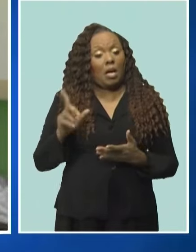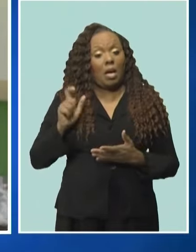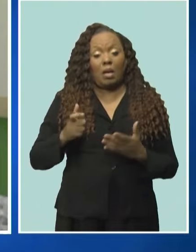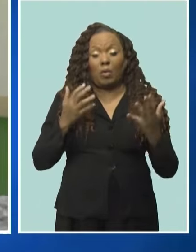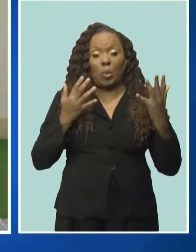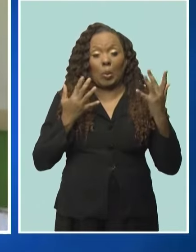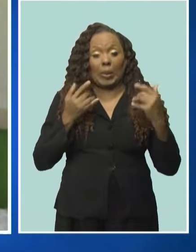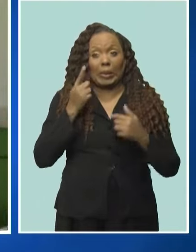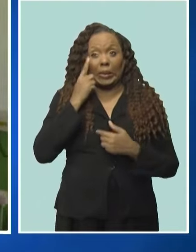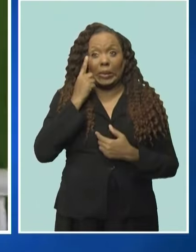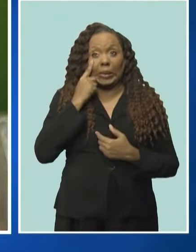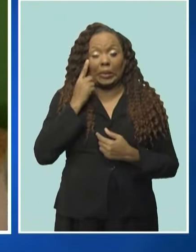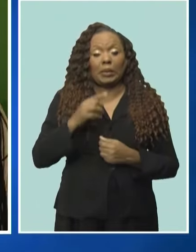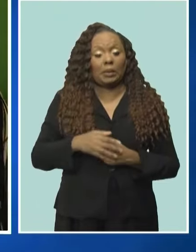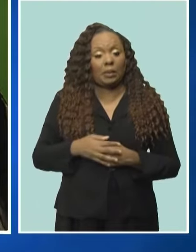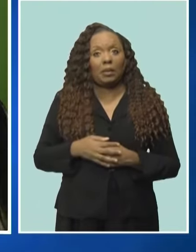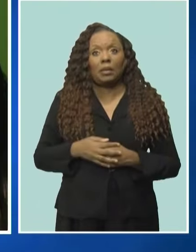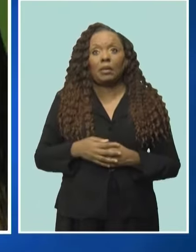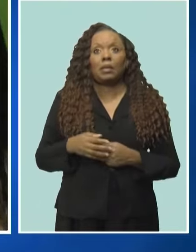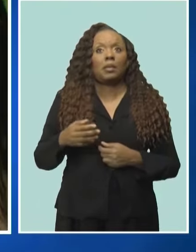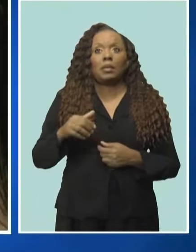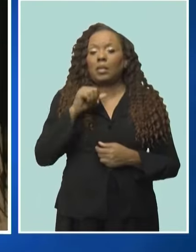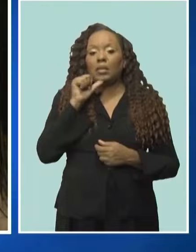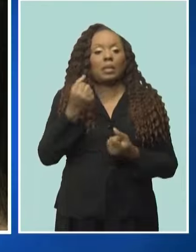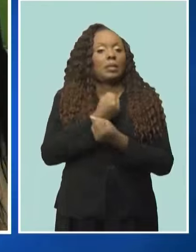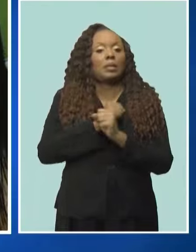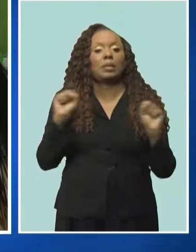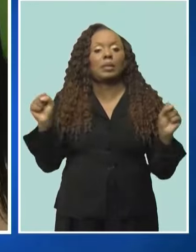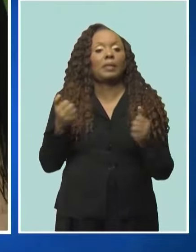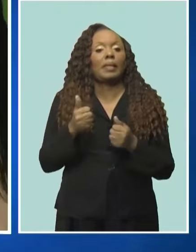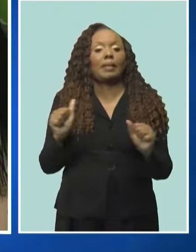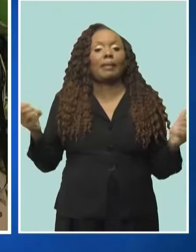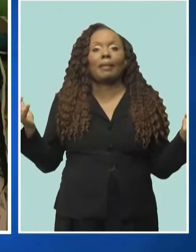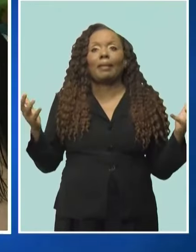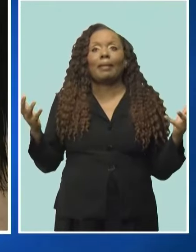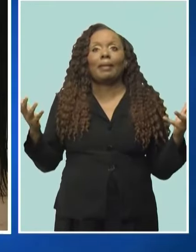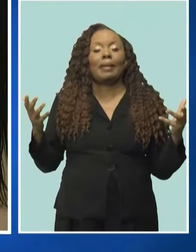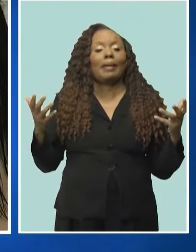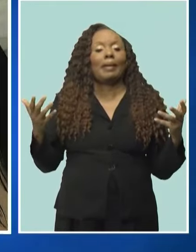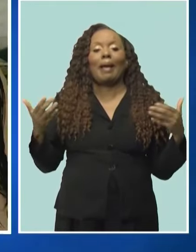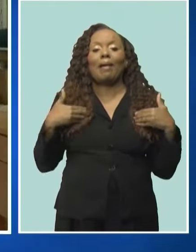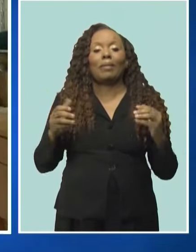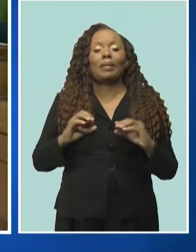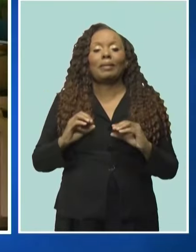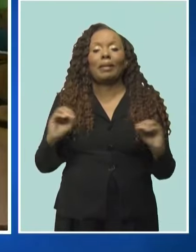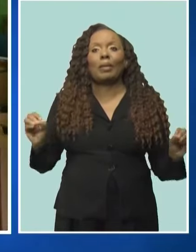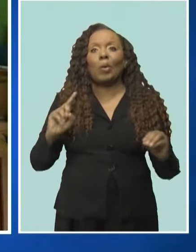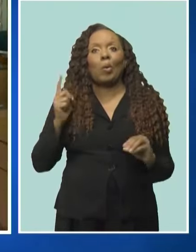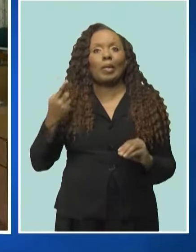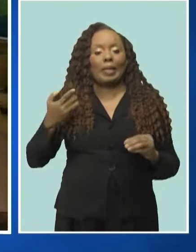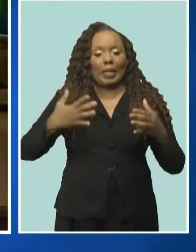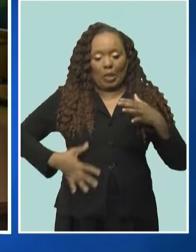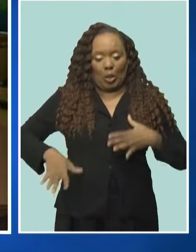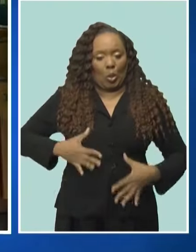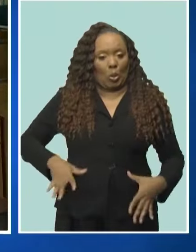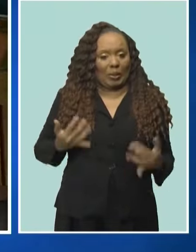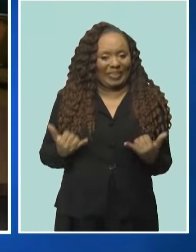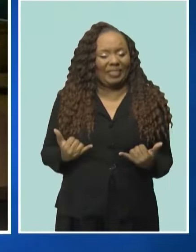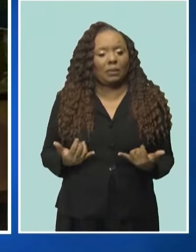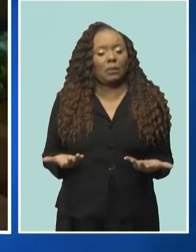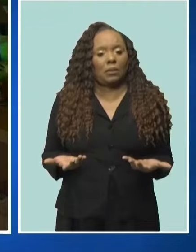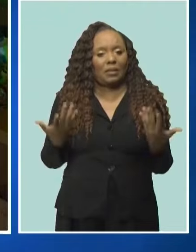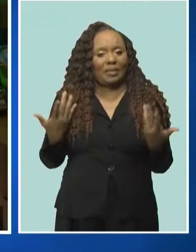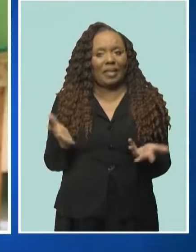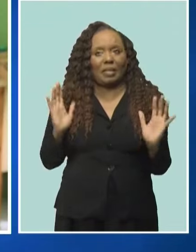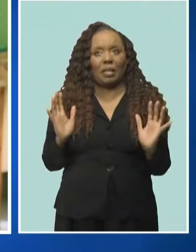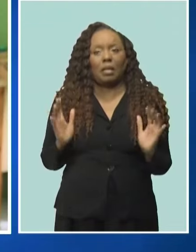said she was unable to salvage anything, leaving with nothing but the clothes on her back. So right now I'm